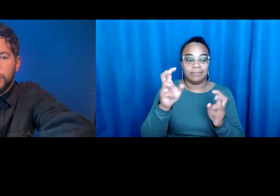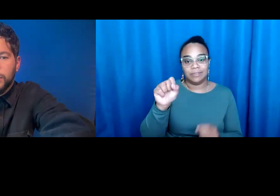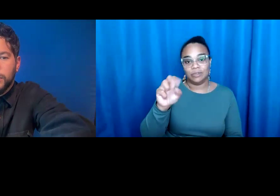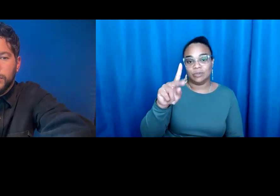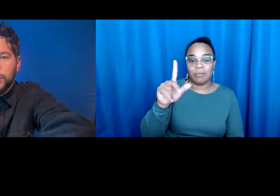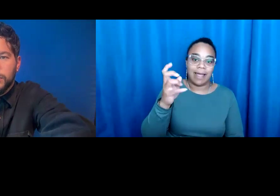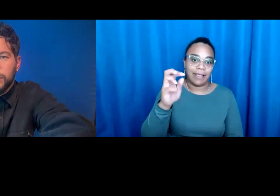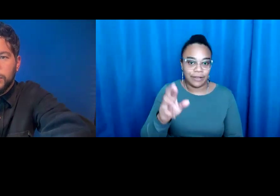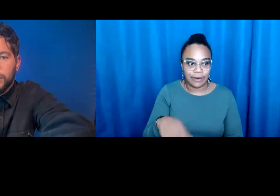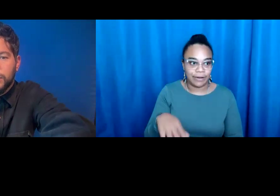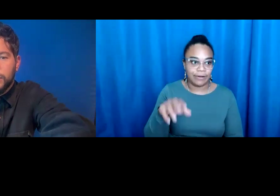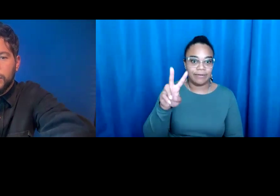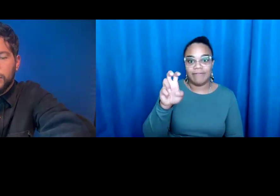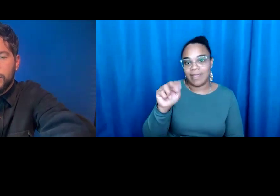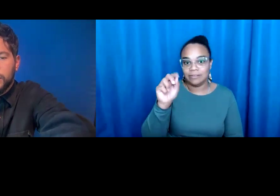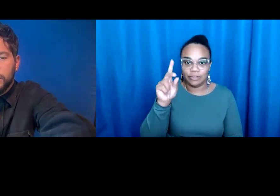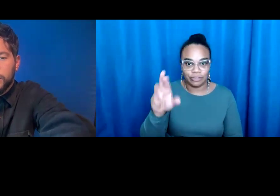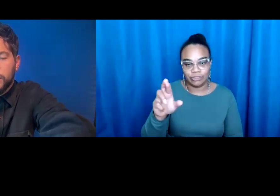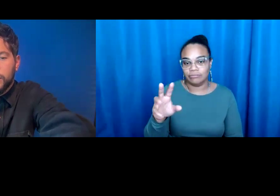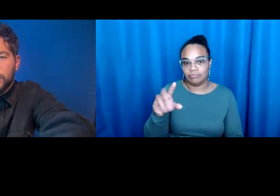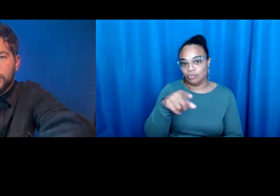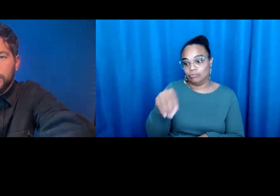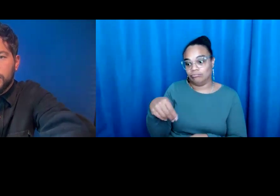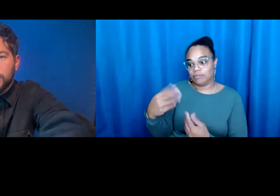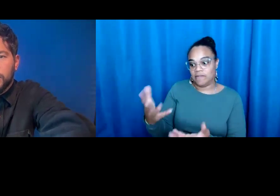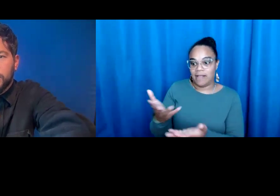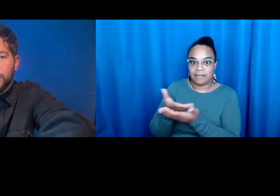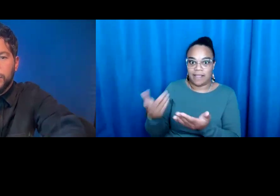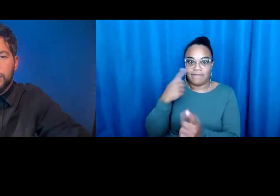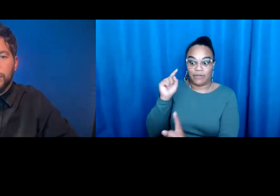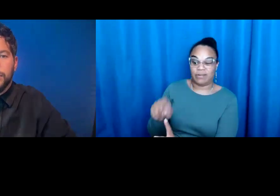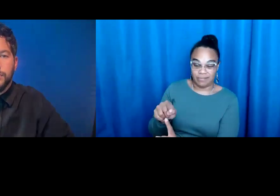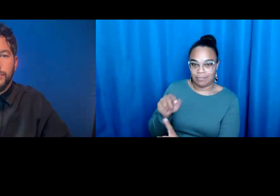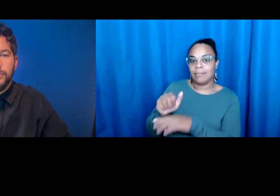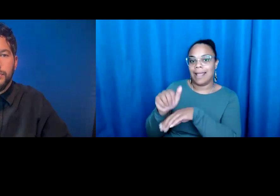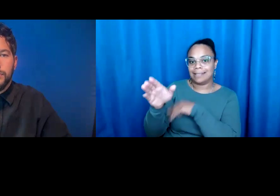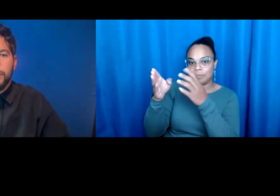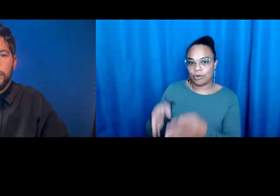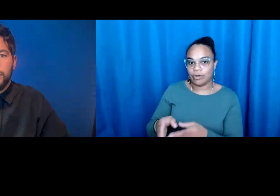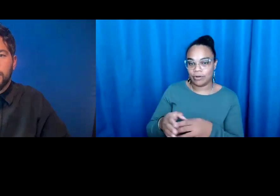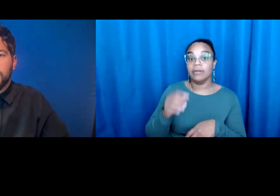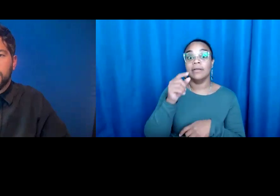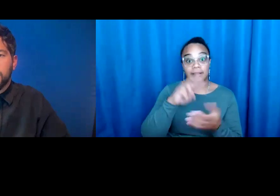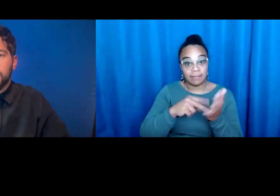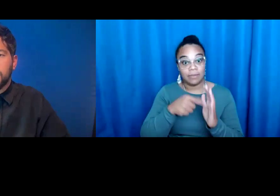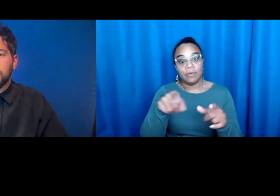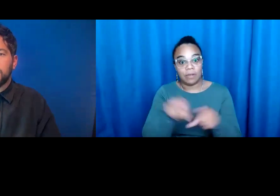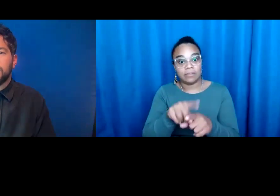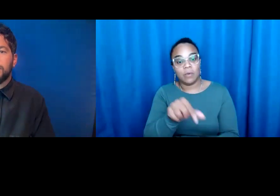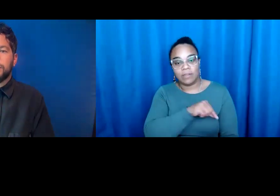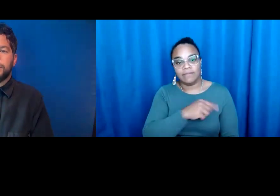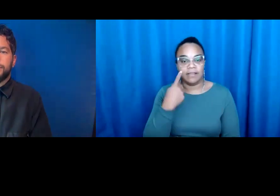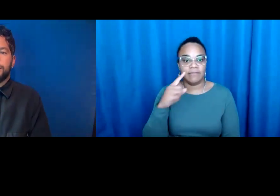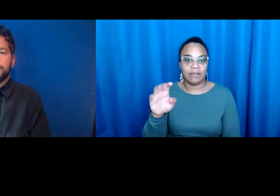vendor to an exporter. So you are also eligible for the